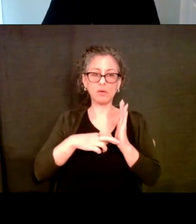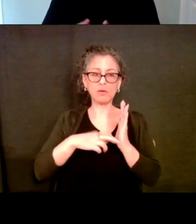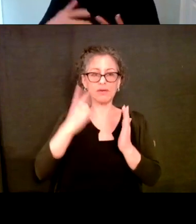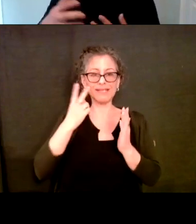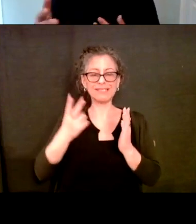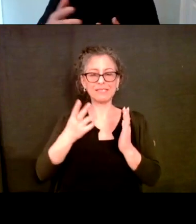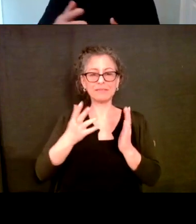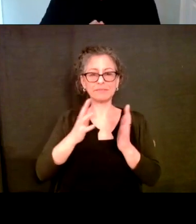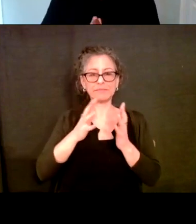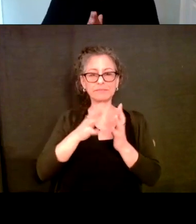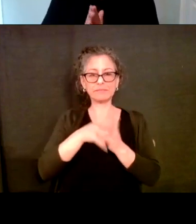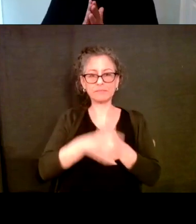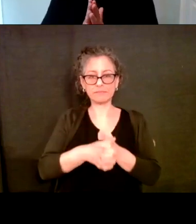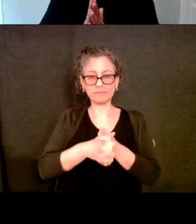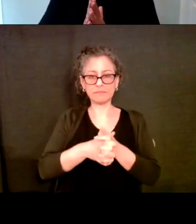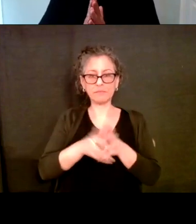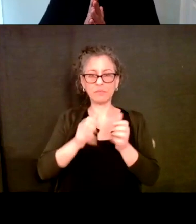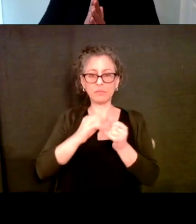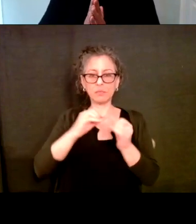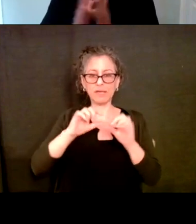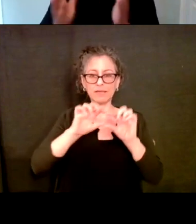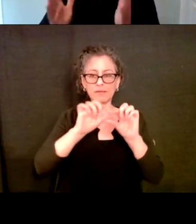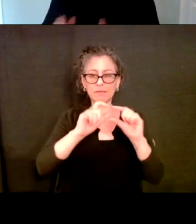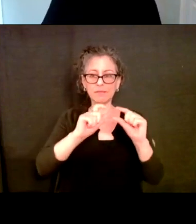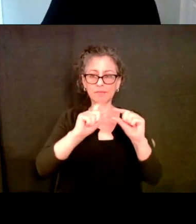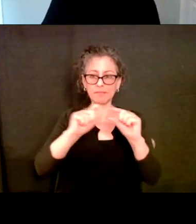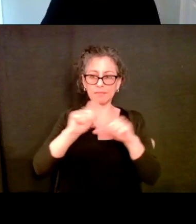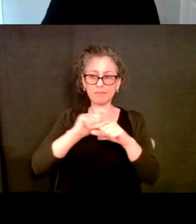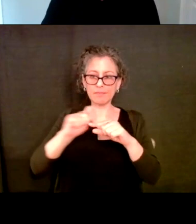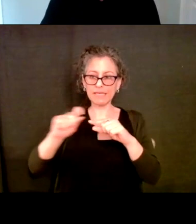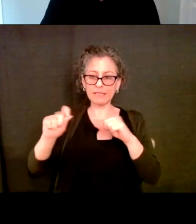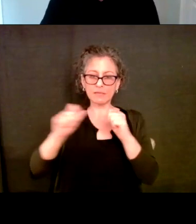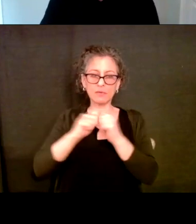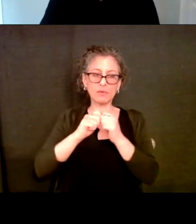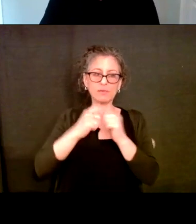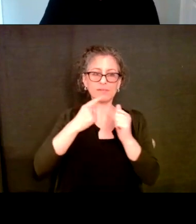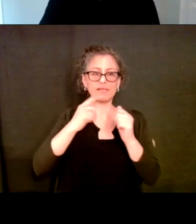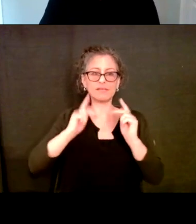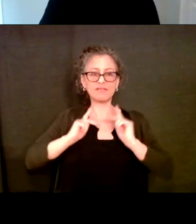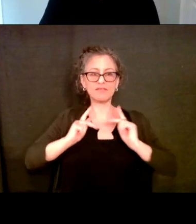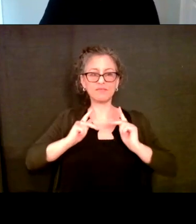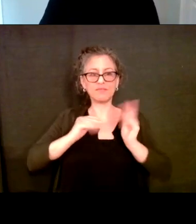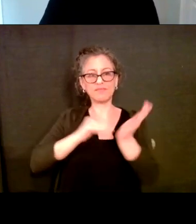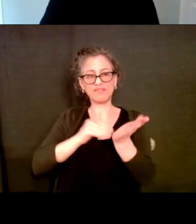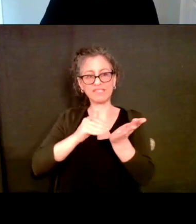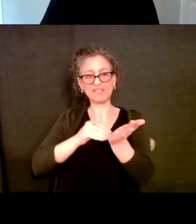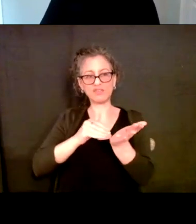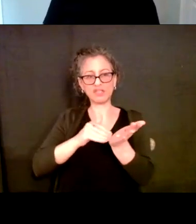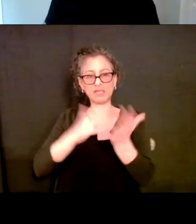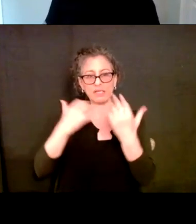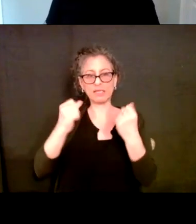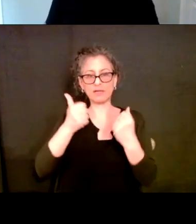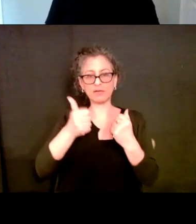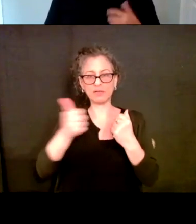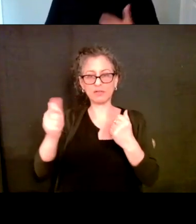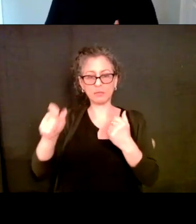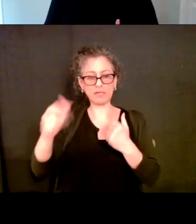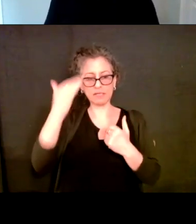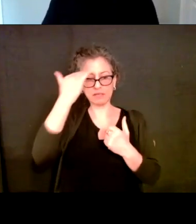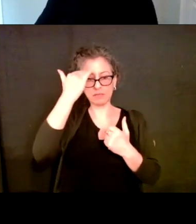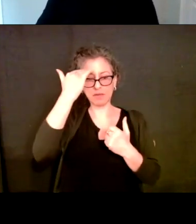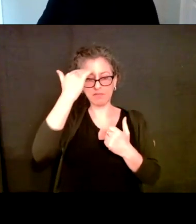hand with some beads and physician heal thyself. And so we need to be mindful